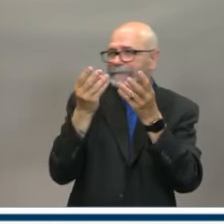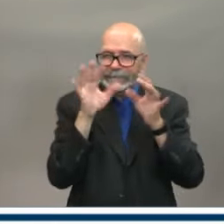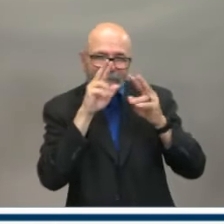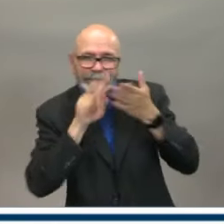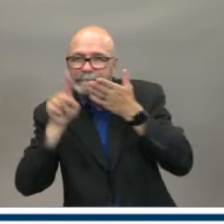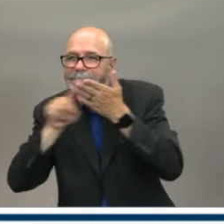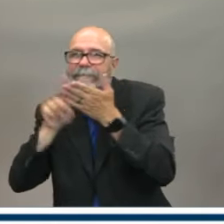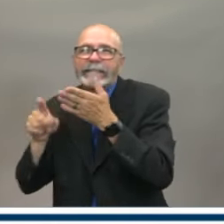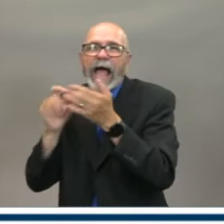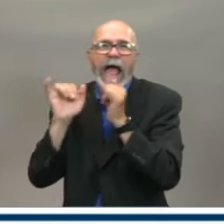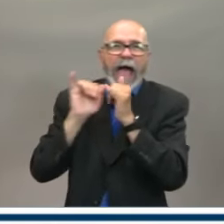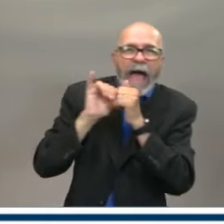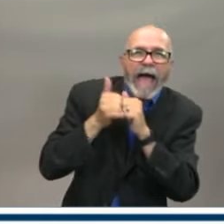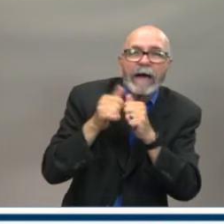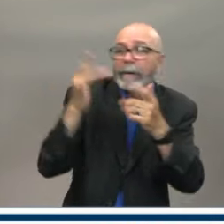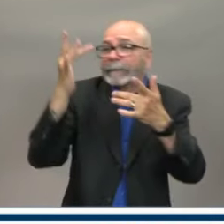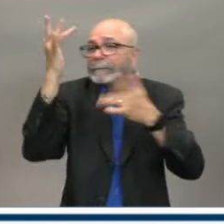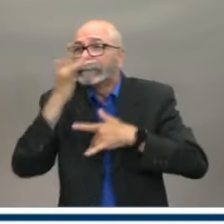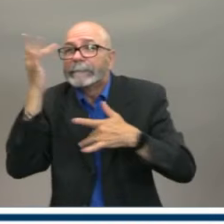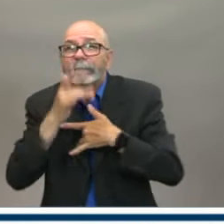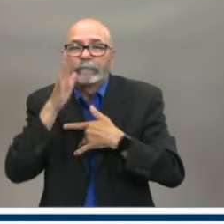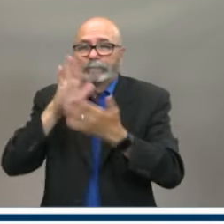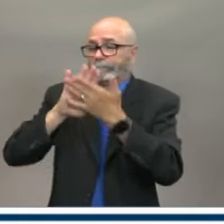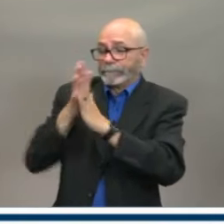active category to the recovered category.